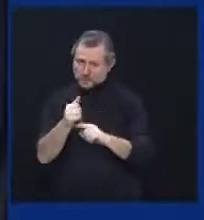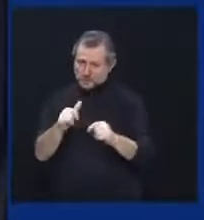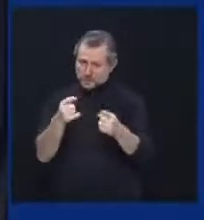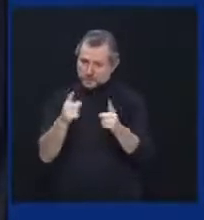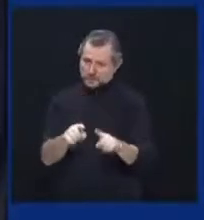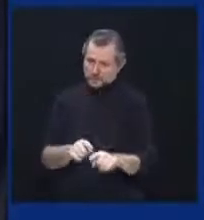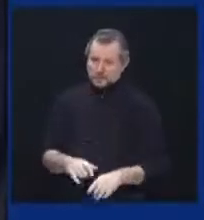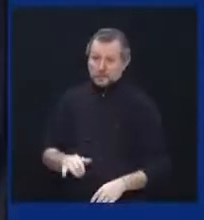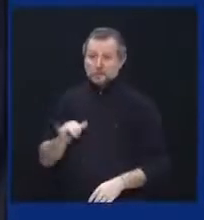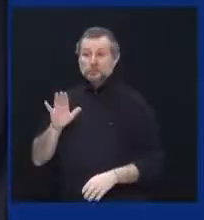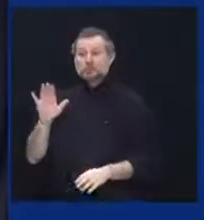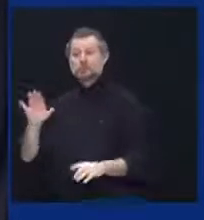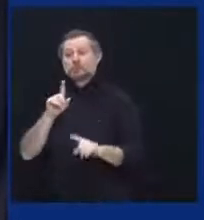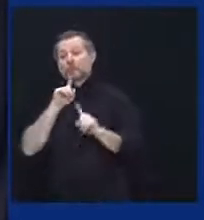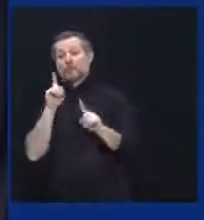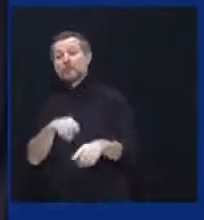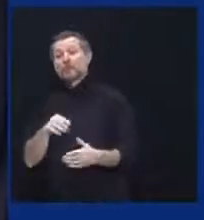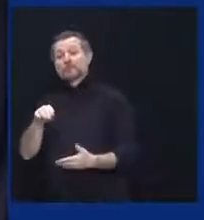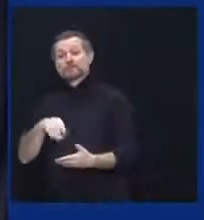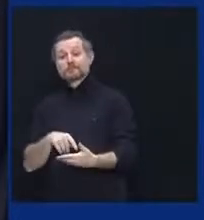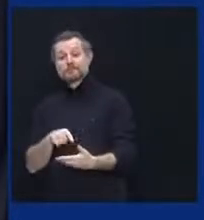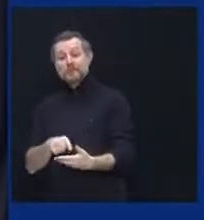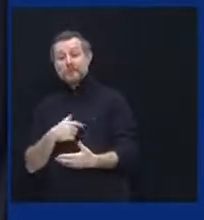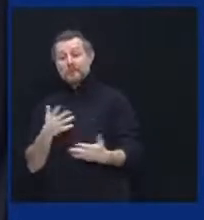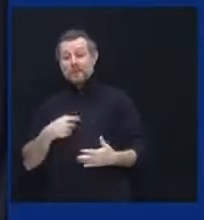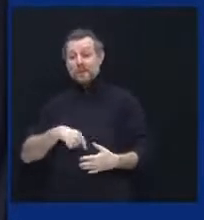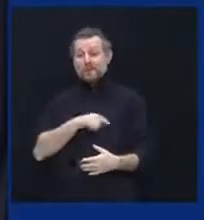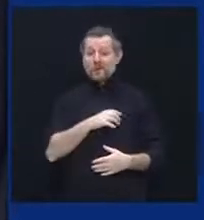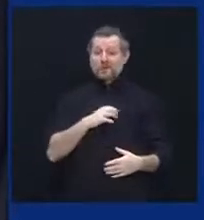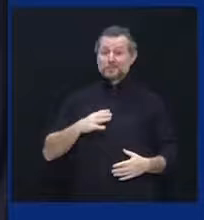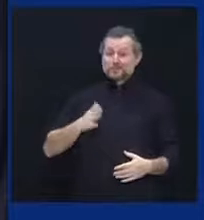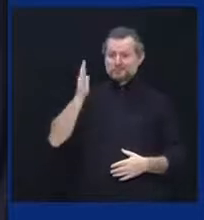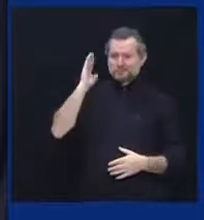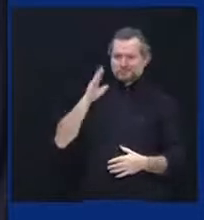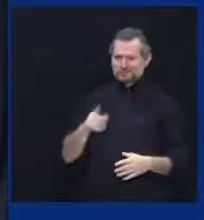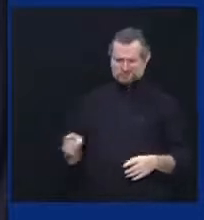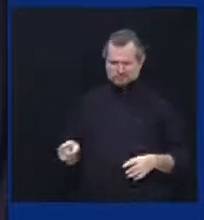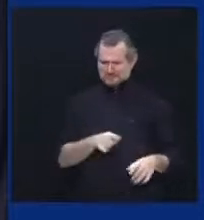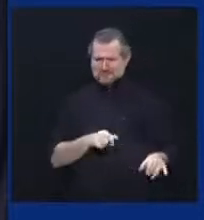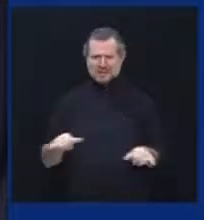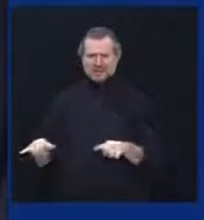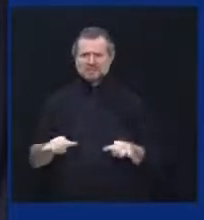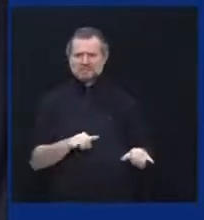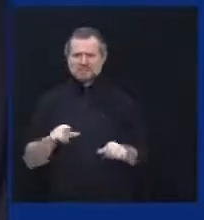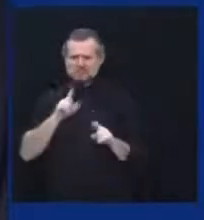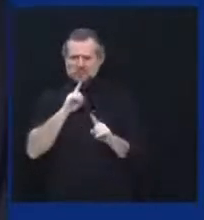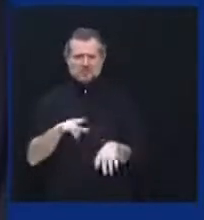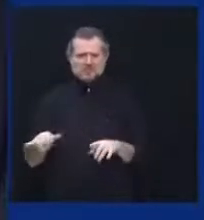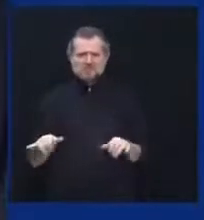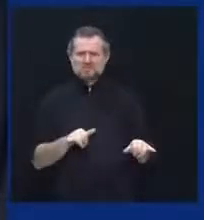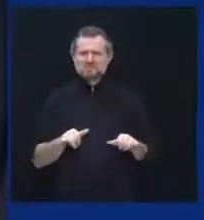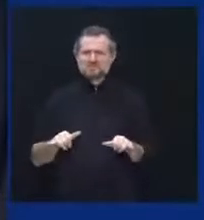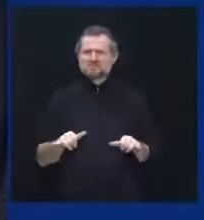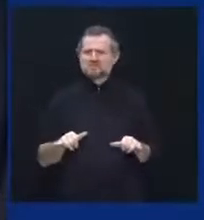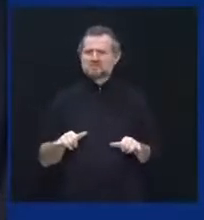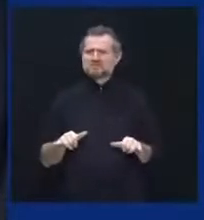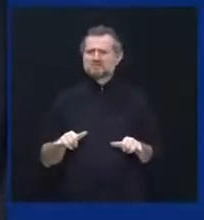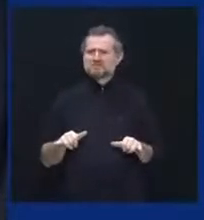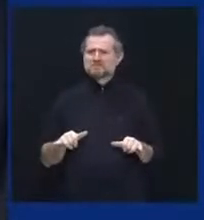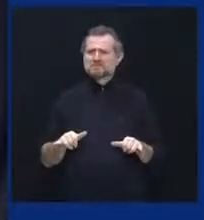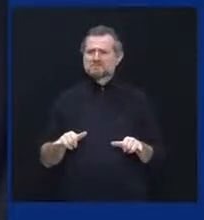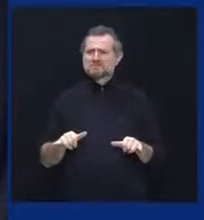report affirmed everything the commissioner said. Where this starts